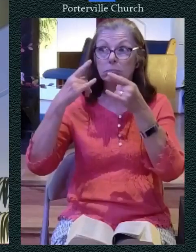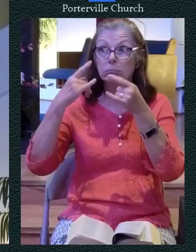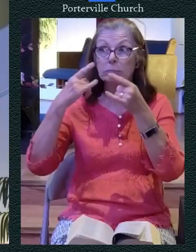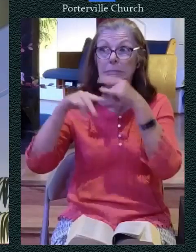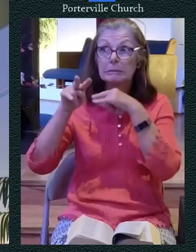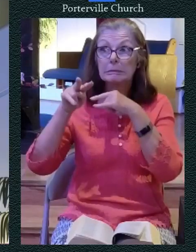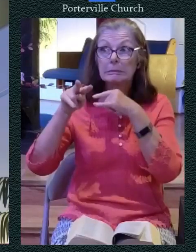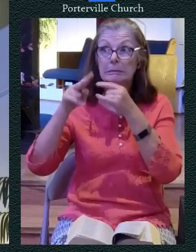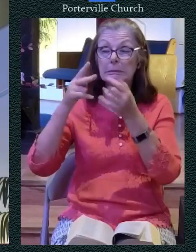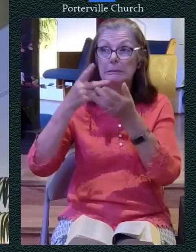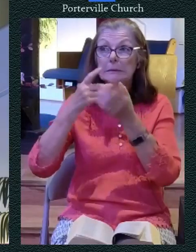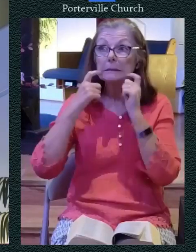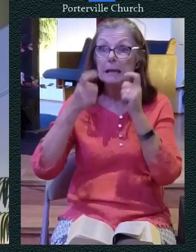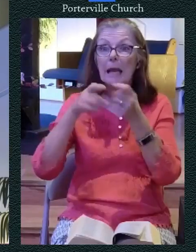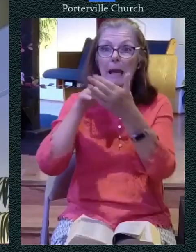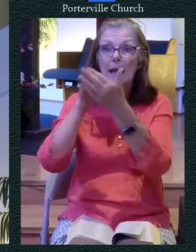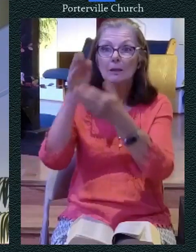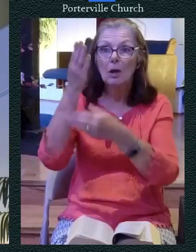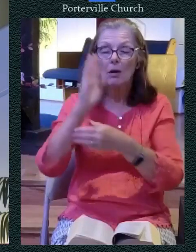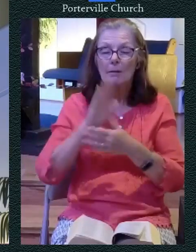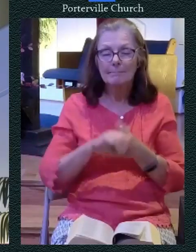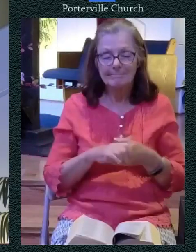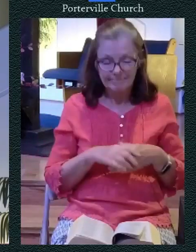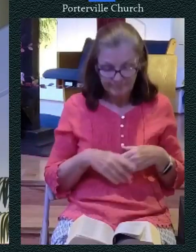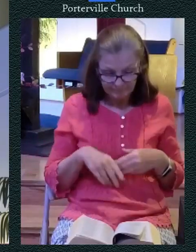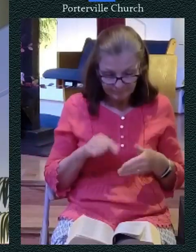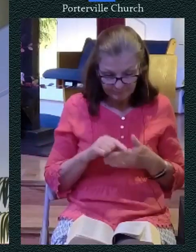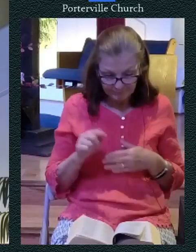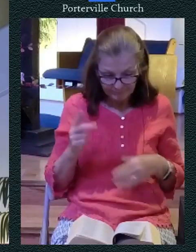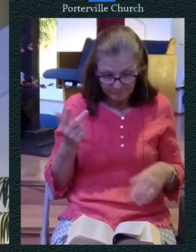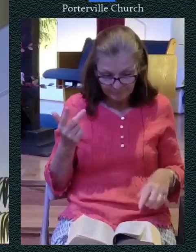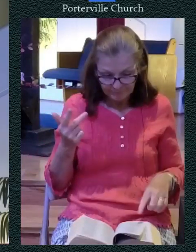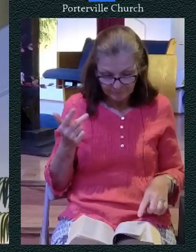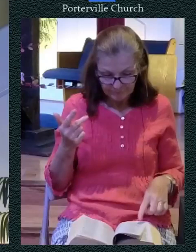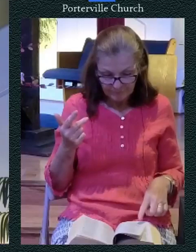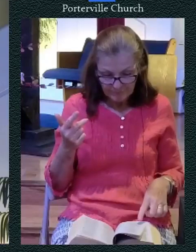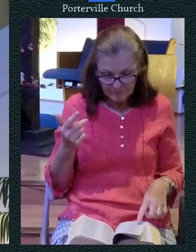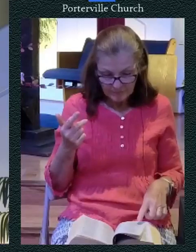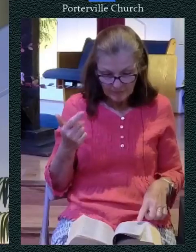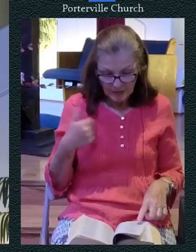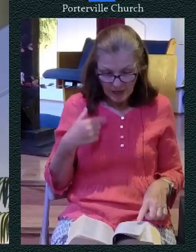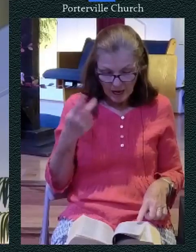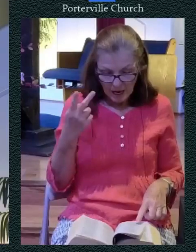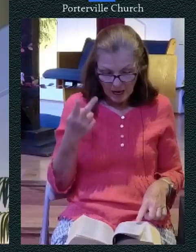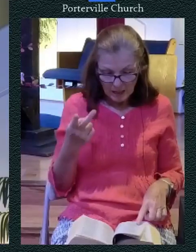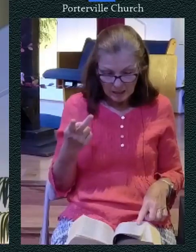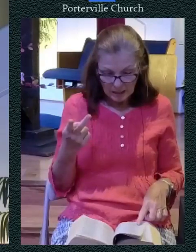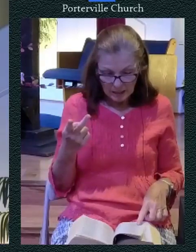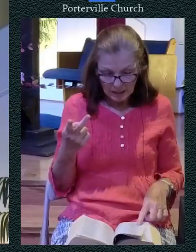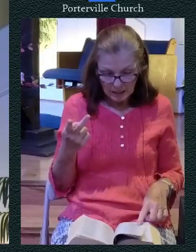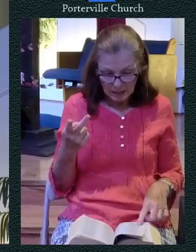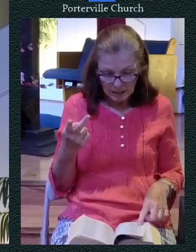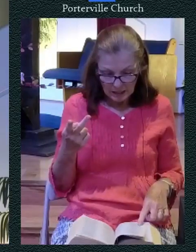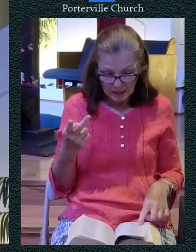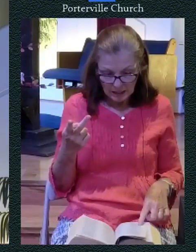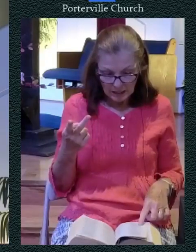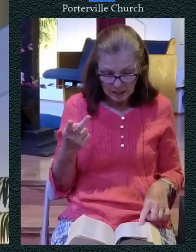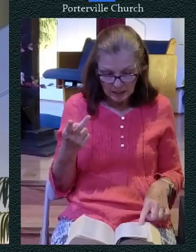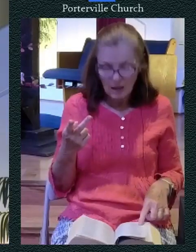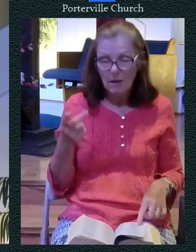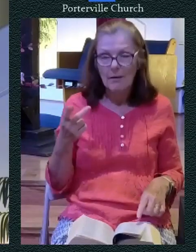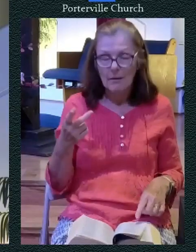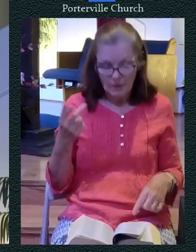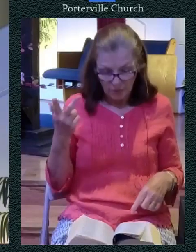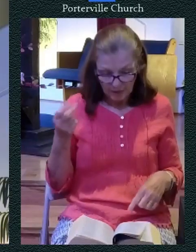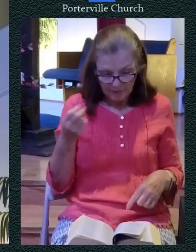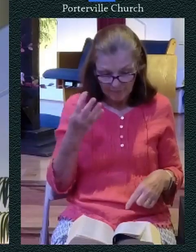spiritually. Well, he tells us in verse 3 of Psalm 73. For, and here's the cause of his trouble,